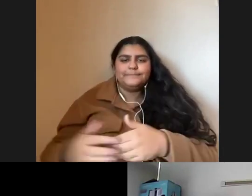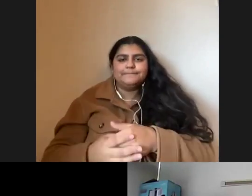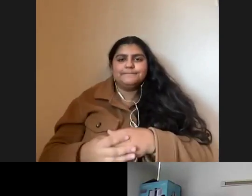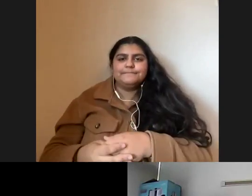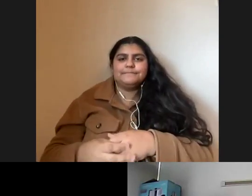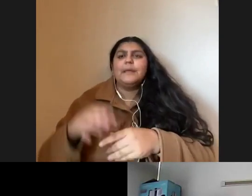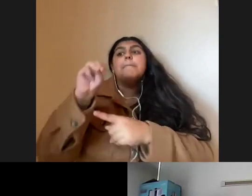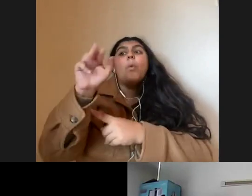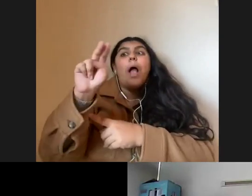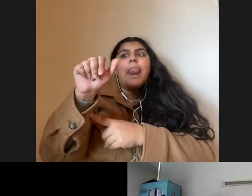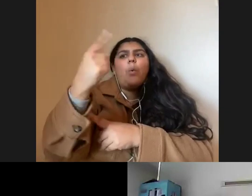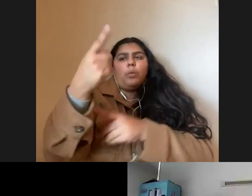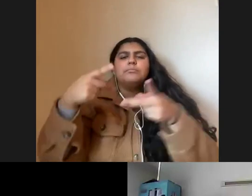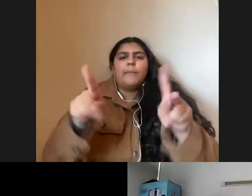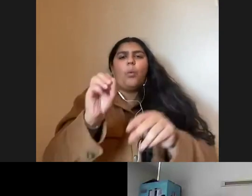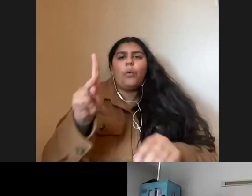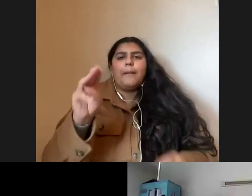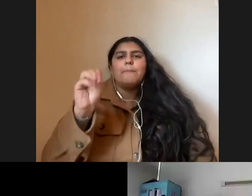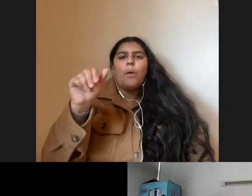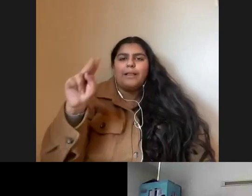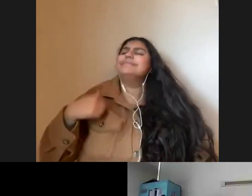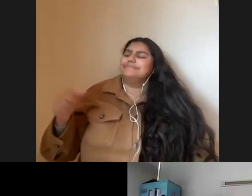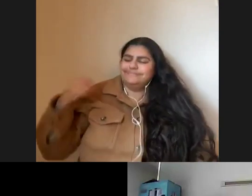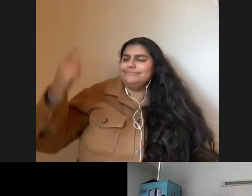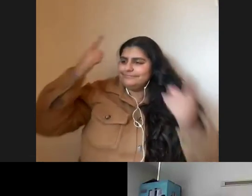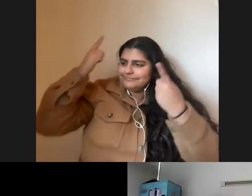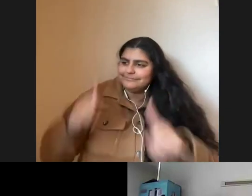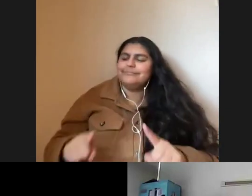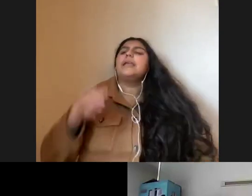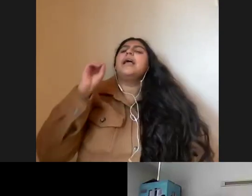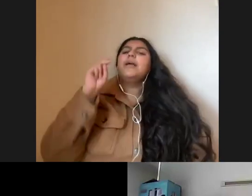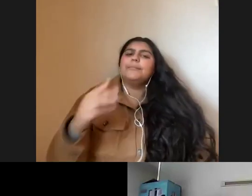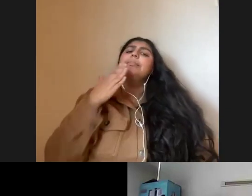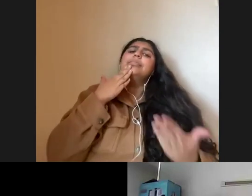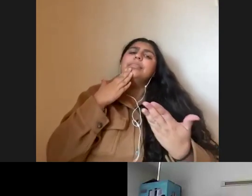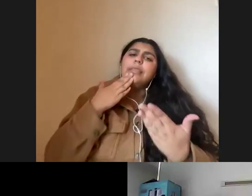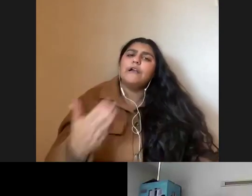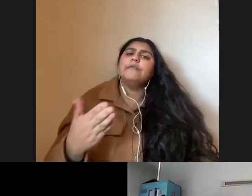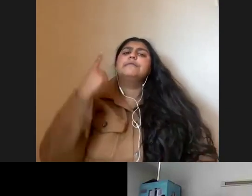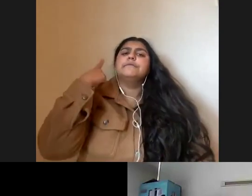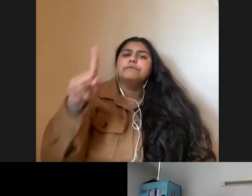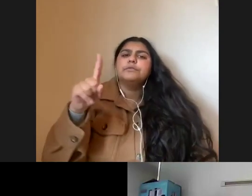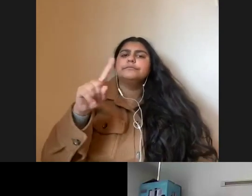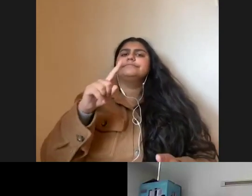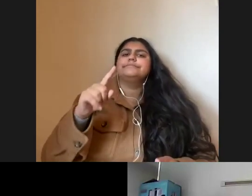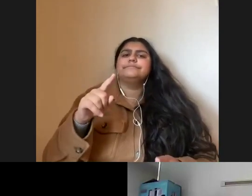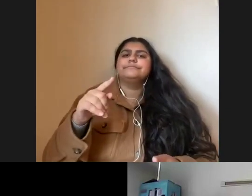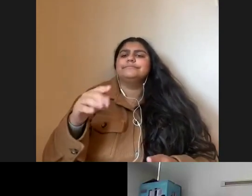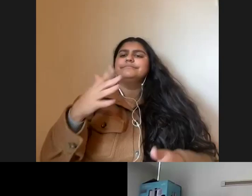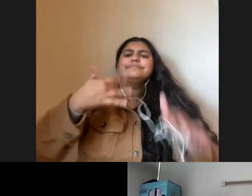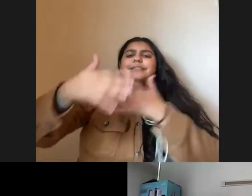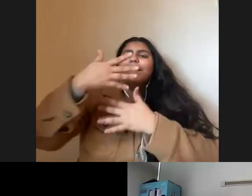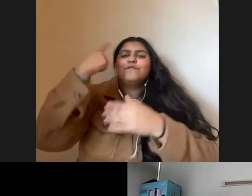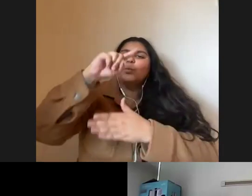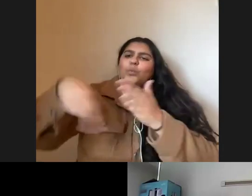Moana, they answer. can do that. Yeah, Cosign. Great. yeah. All right. Well, Kory, thank you for taking an hour to hang out with us and answer our